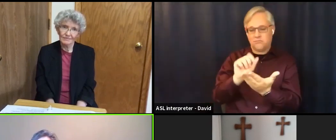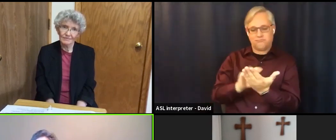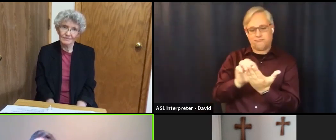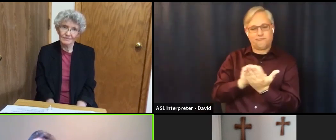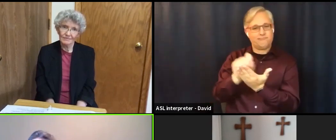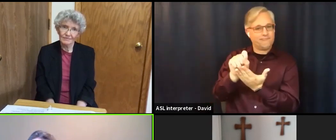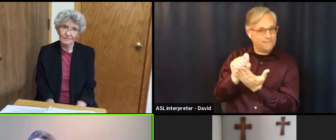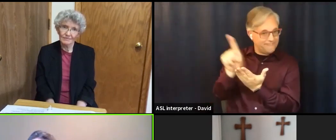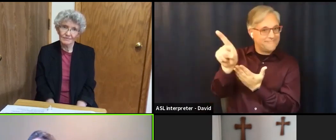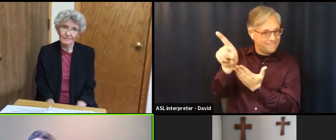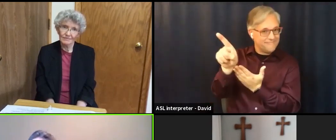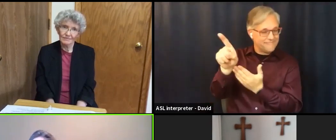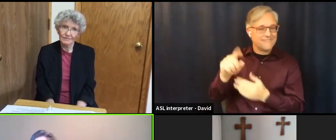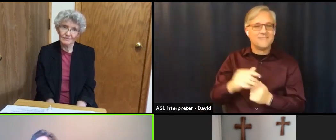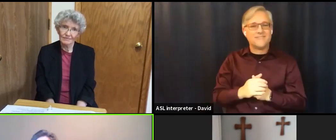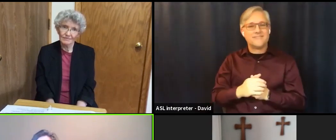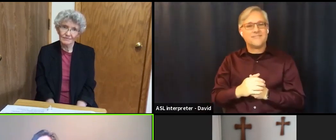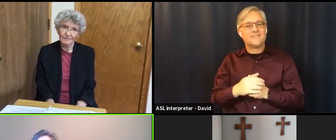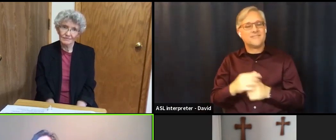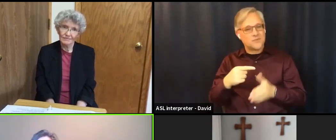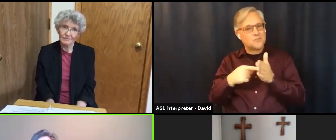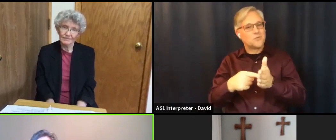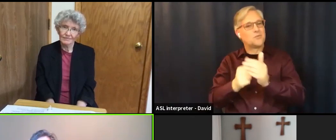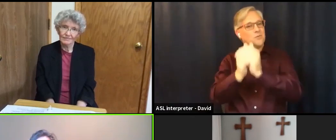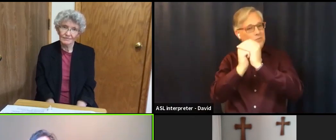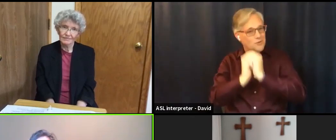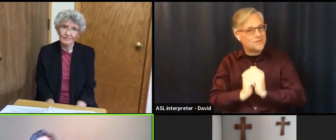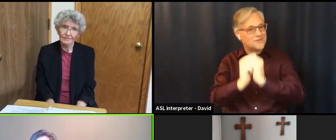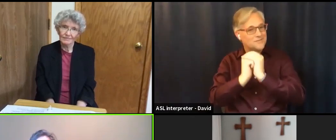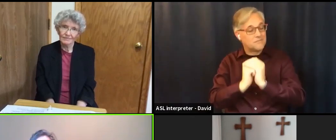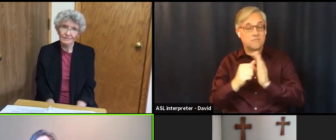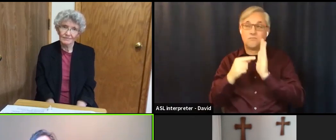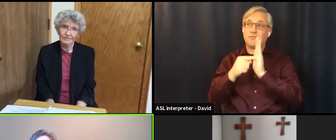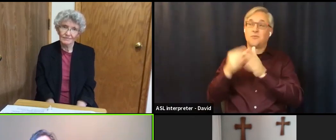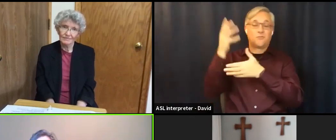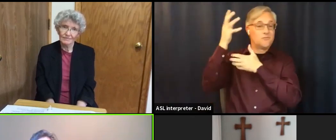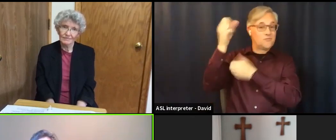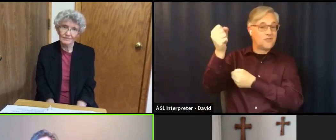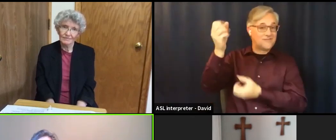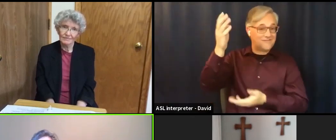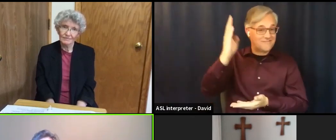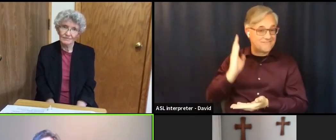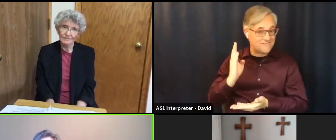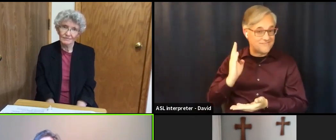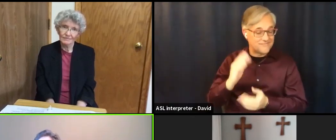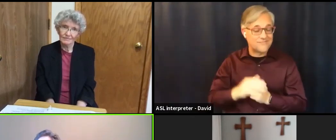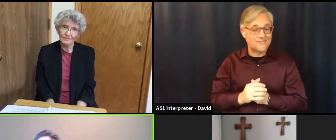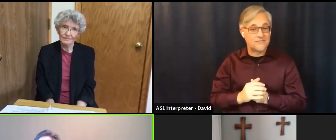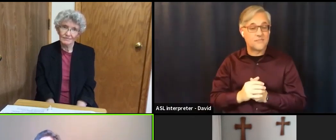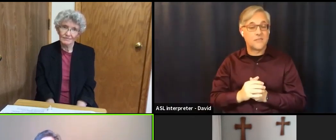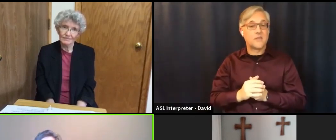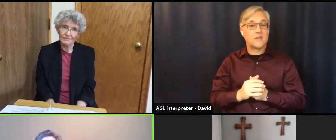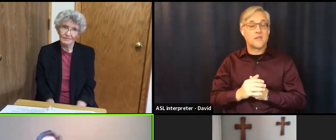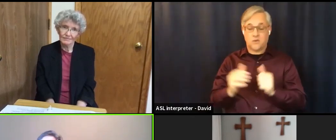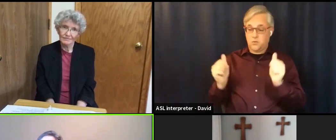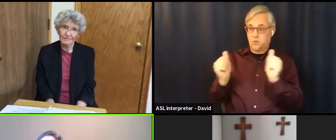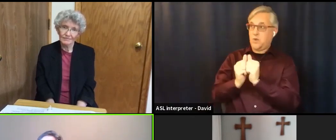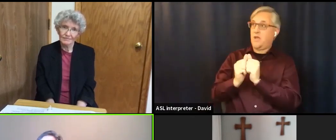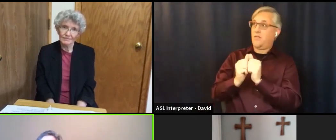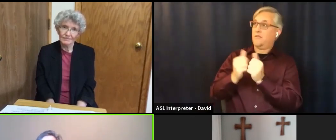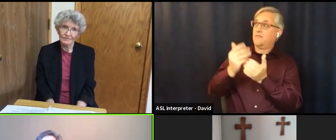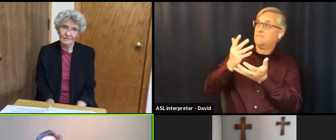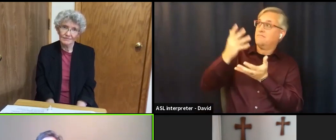of worship, as an act of trust, that together with God, we can